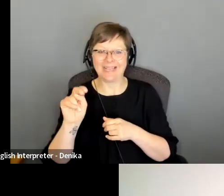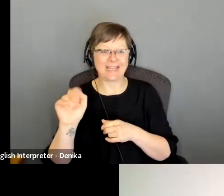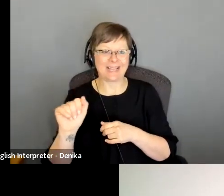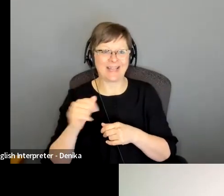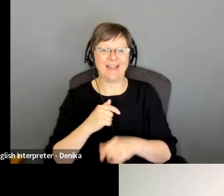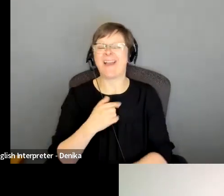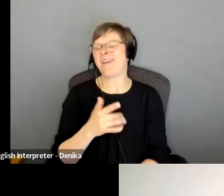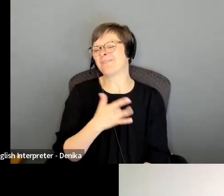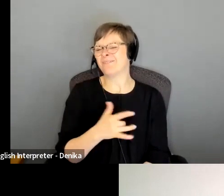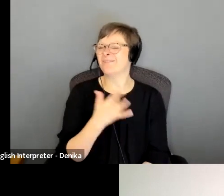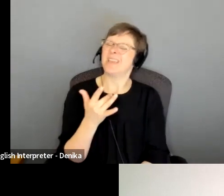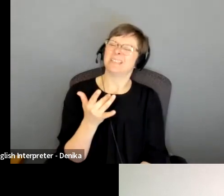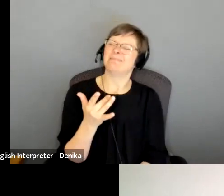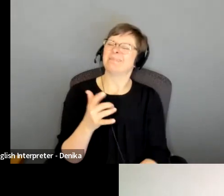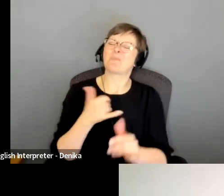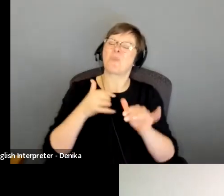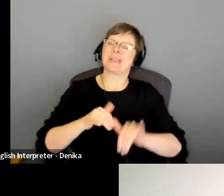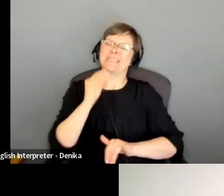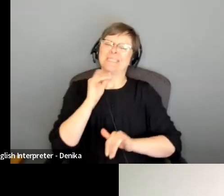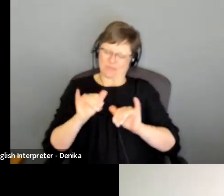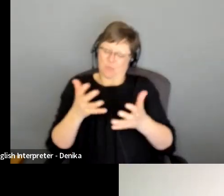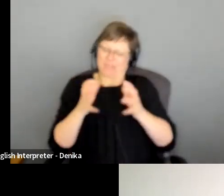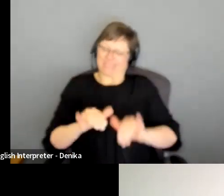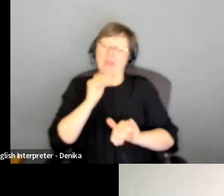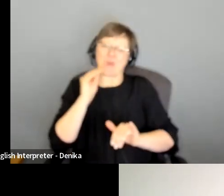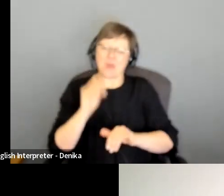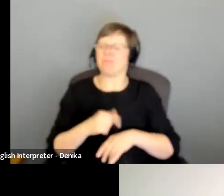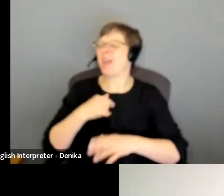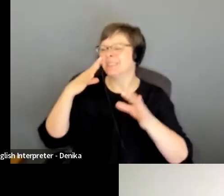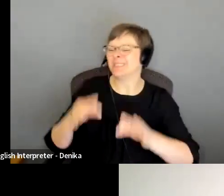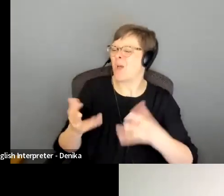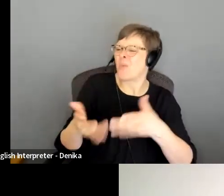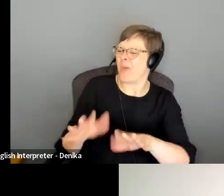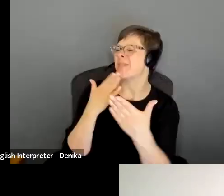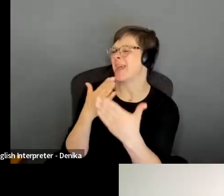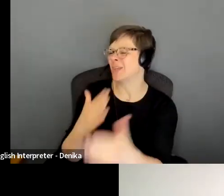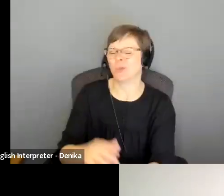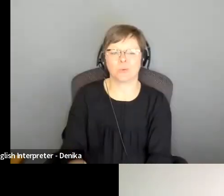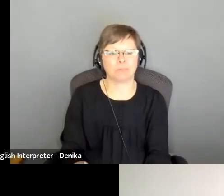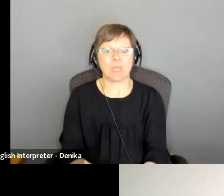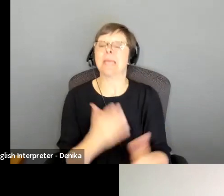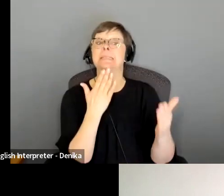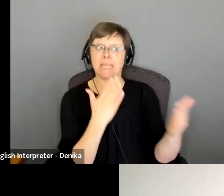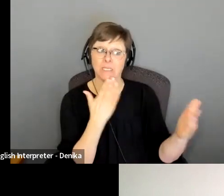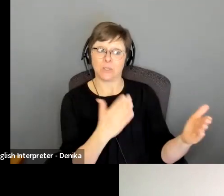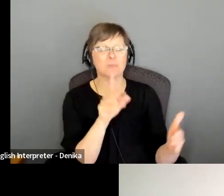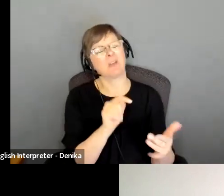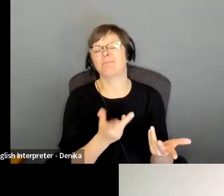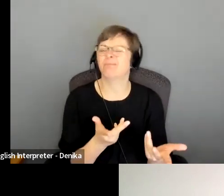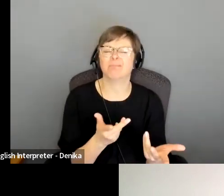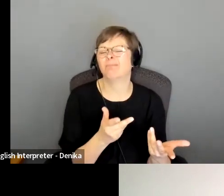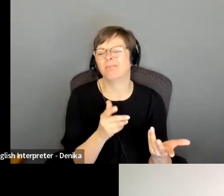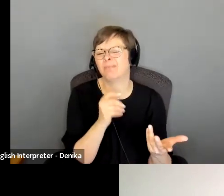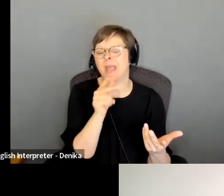a night in. Thanks for inviting me. I've decided not to. Acknowledge the kindness. Let them know I'm not up for it. Thanks for the offer. I don't feel like